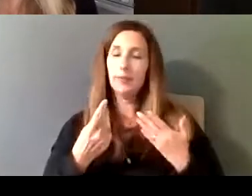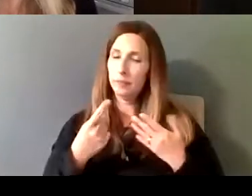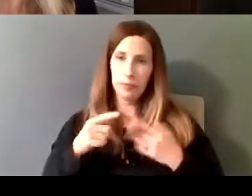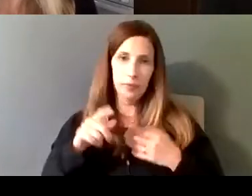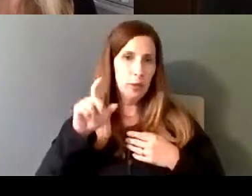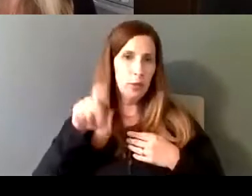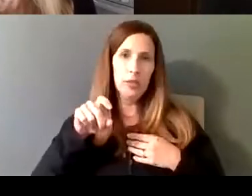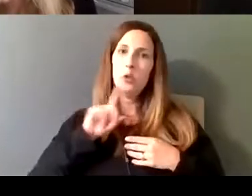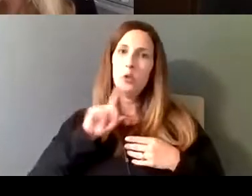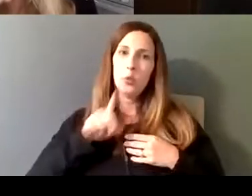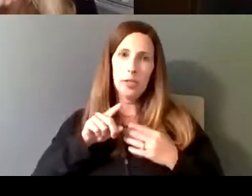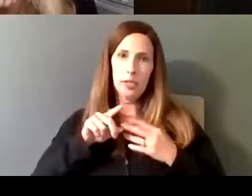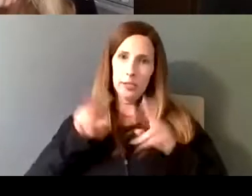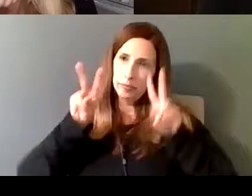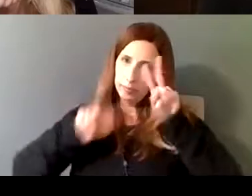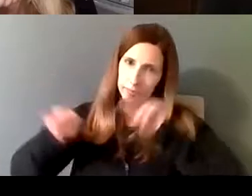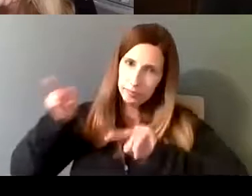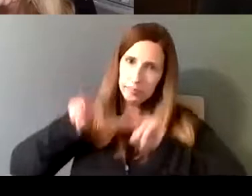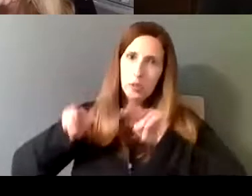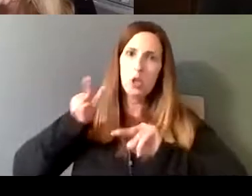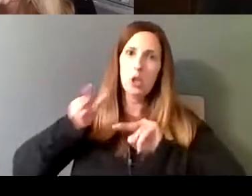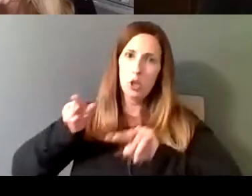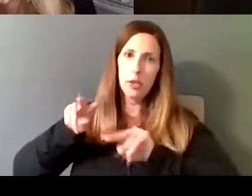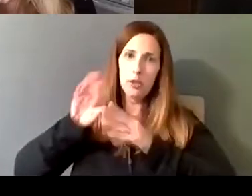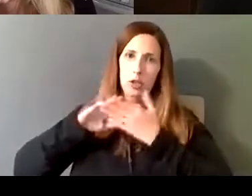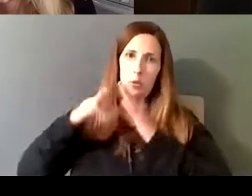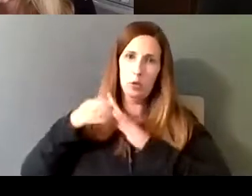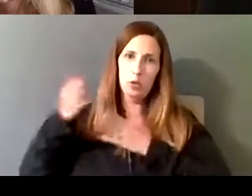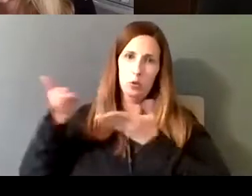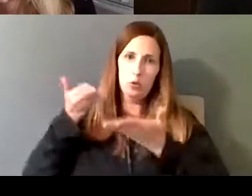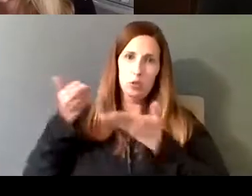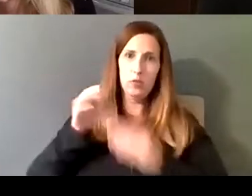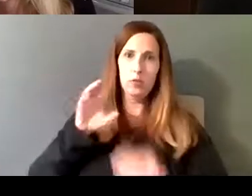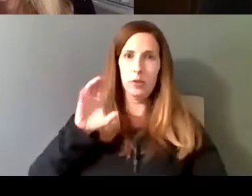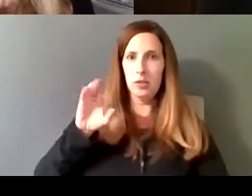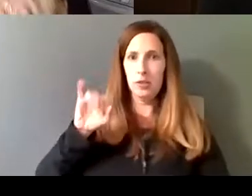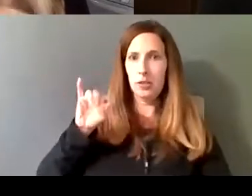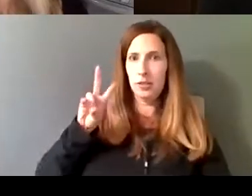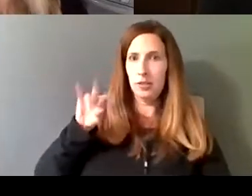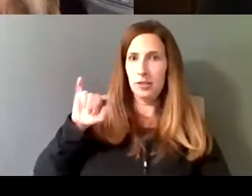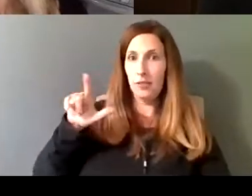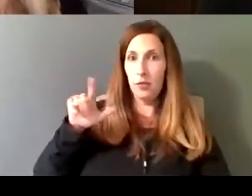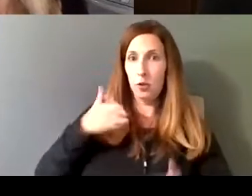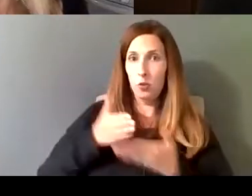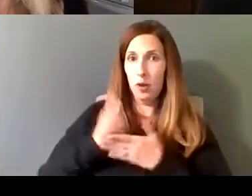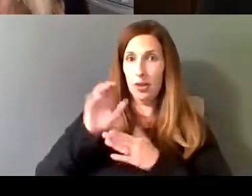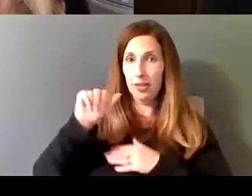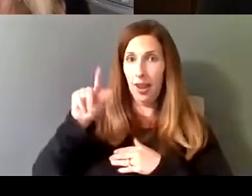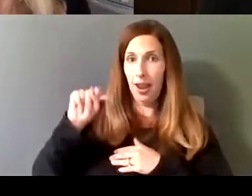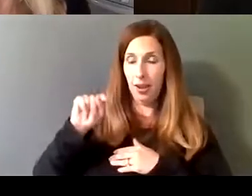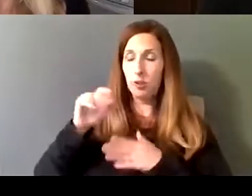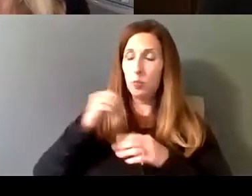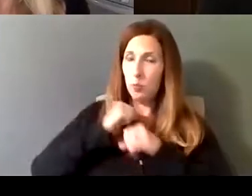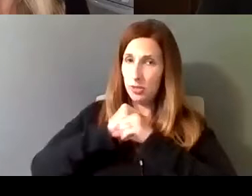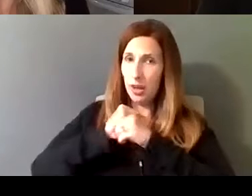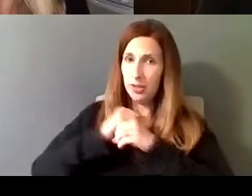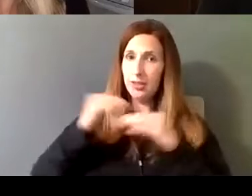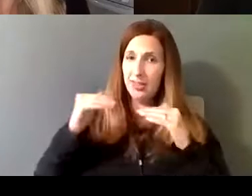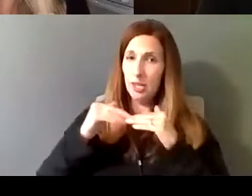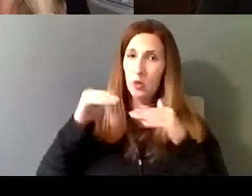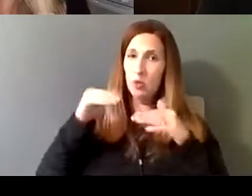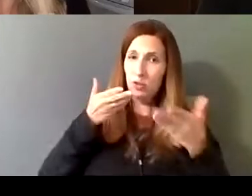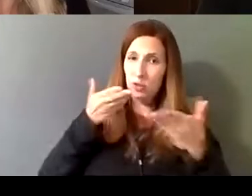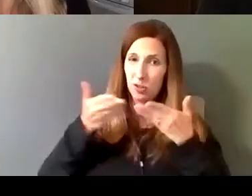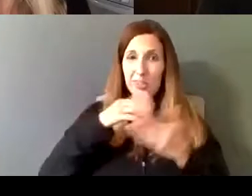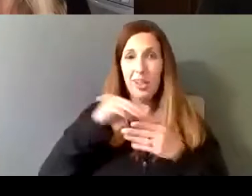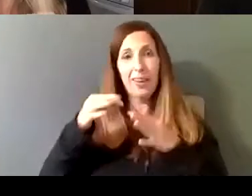dive deep and look at the community that you're serving. And the Civil Rights Act protects equitable services for people, and language access is one